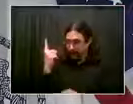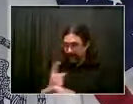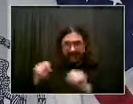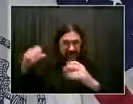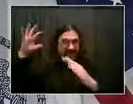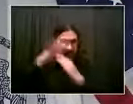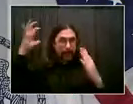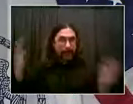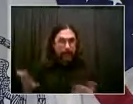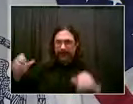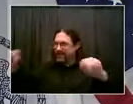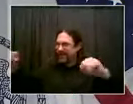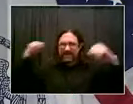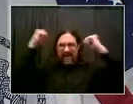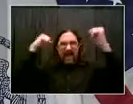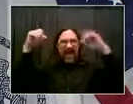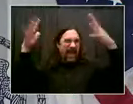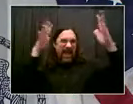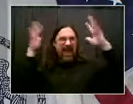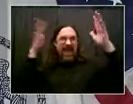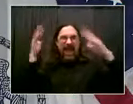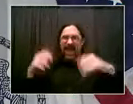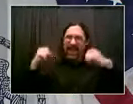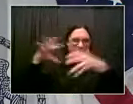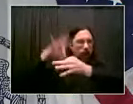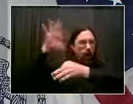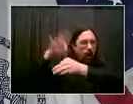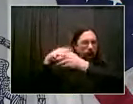Job well done.